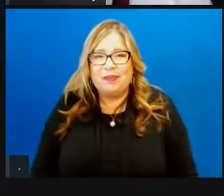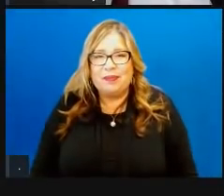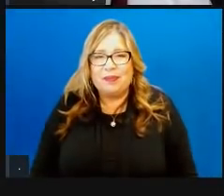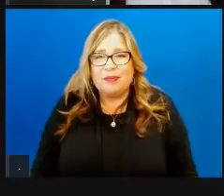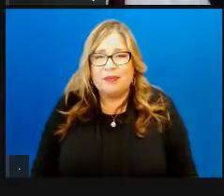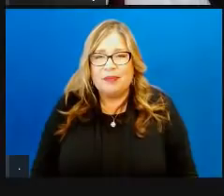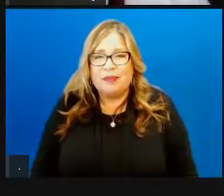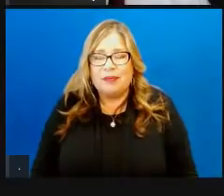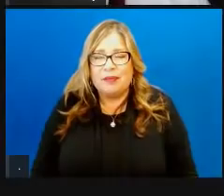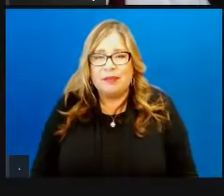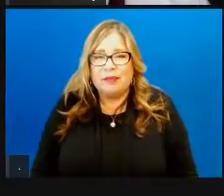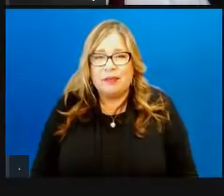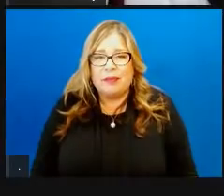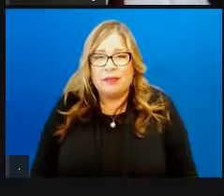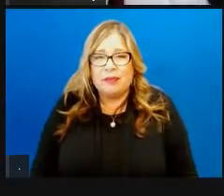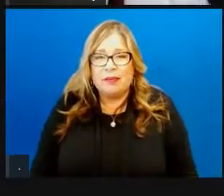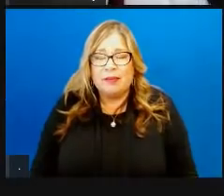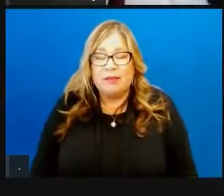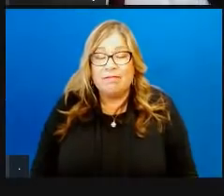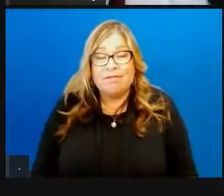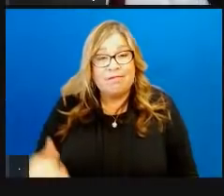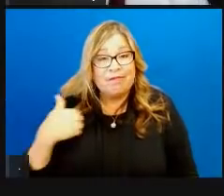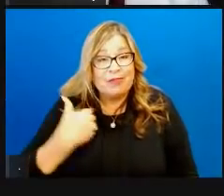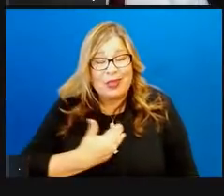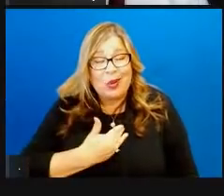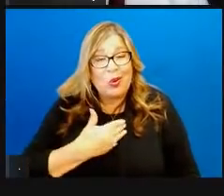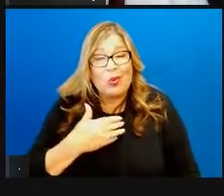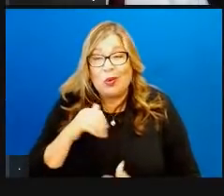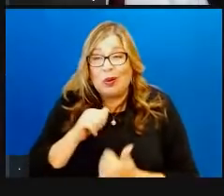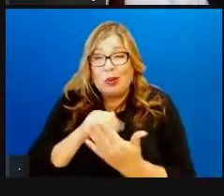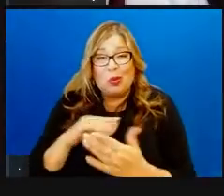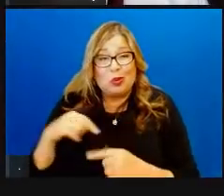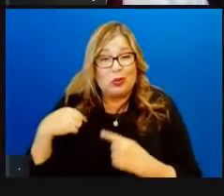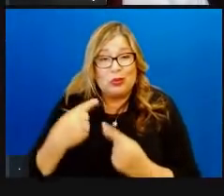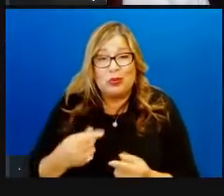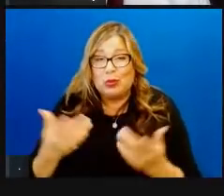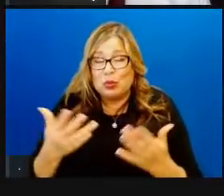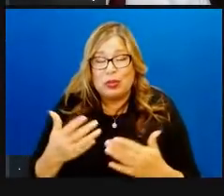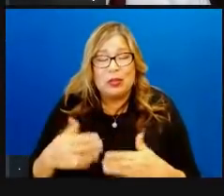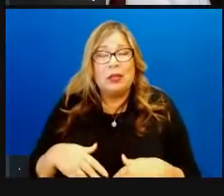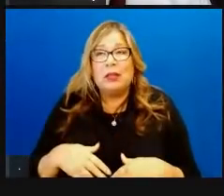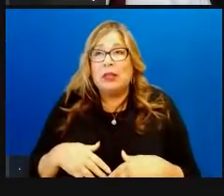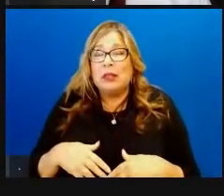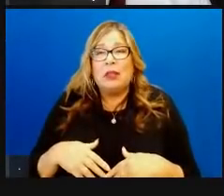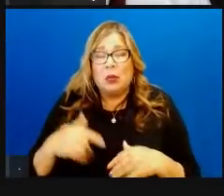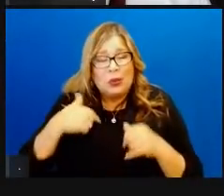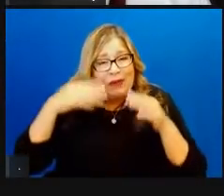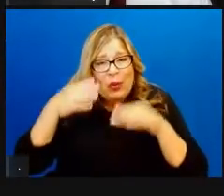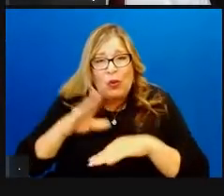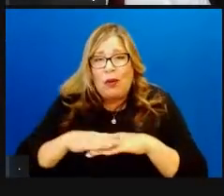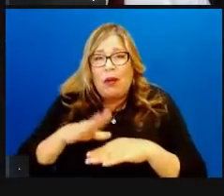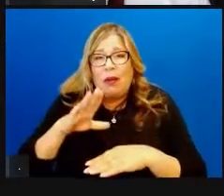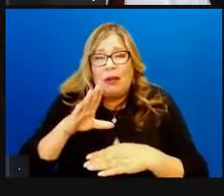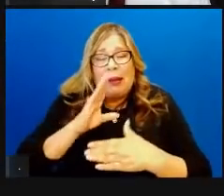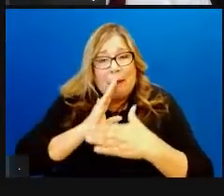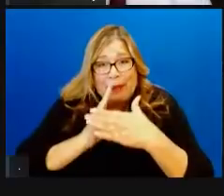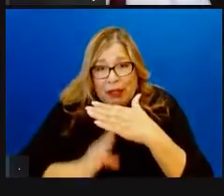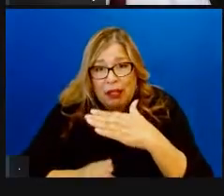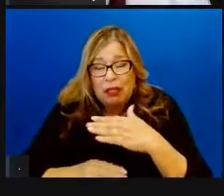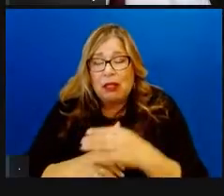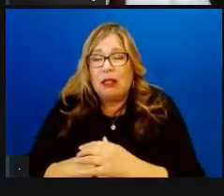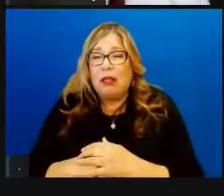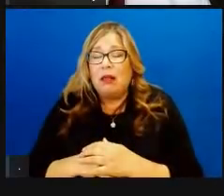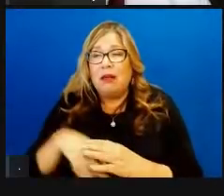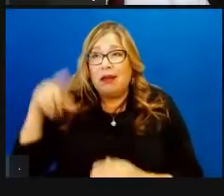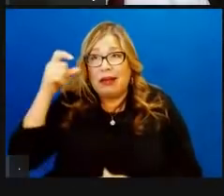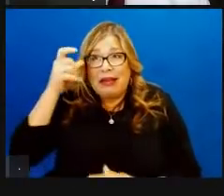So our approach has been focused on humility. The governor often says humility or being humble is